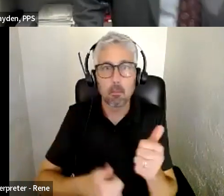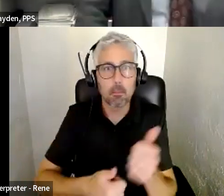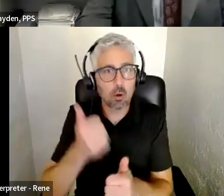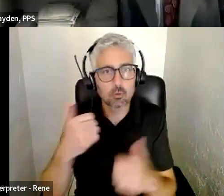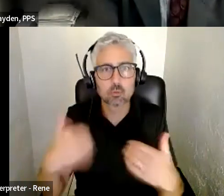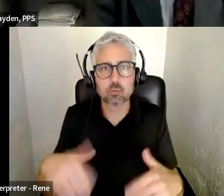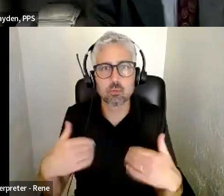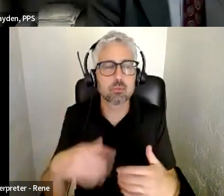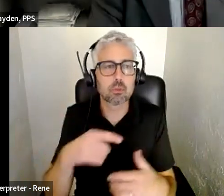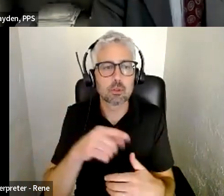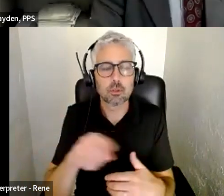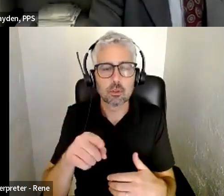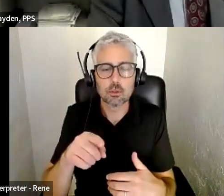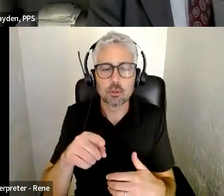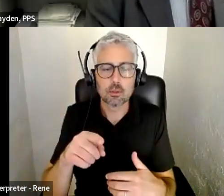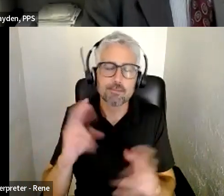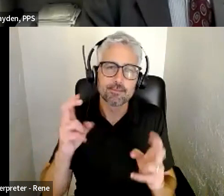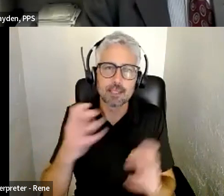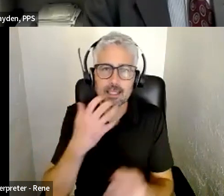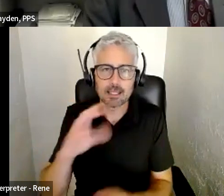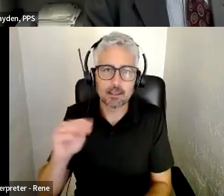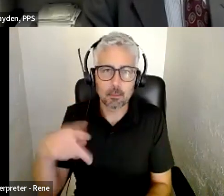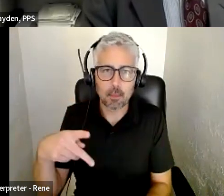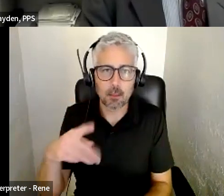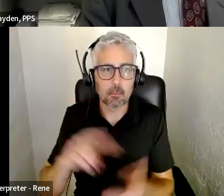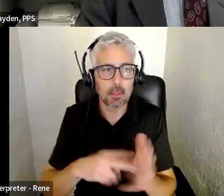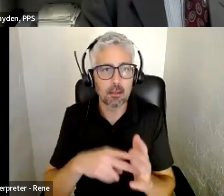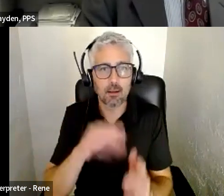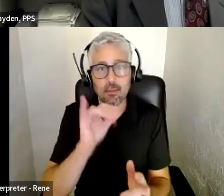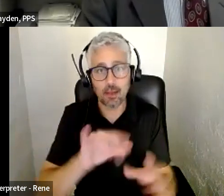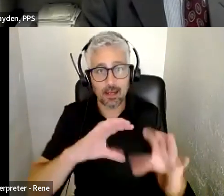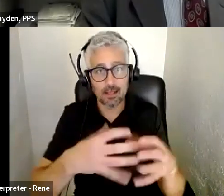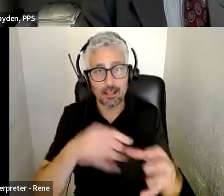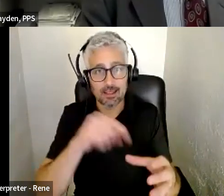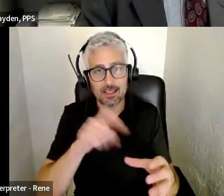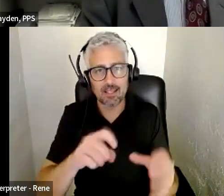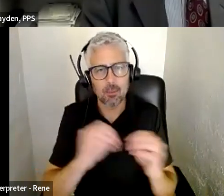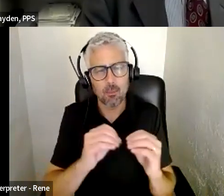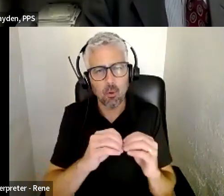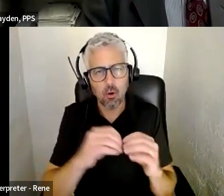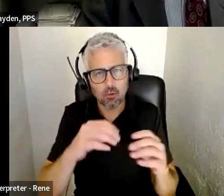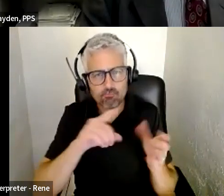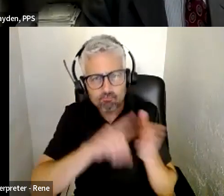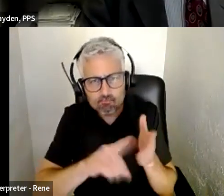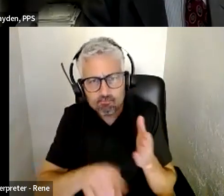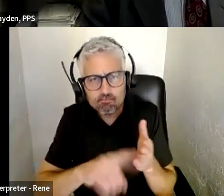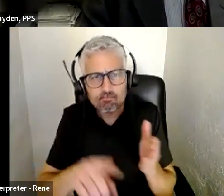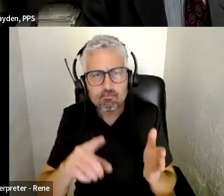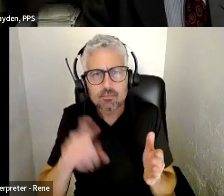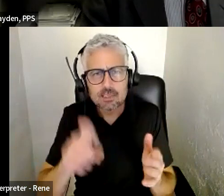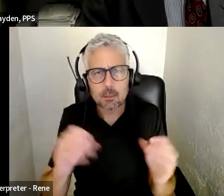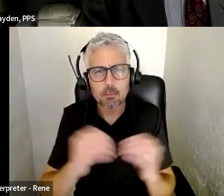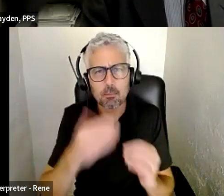or categories we think there needs to be more development or sophistication in the data quality, in